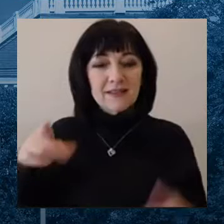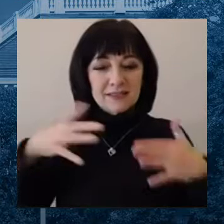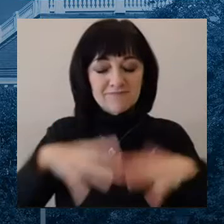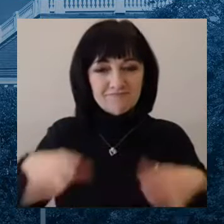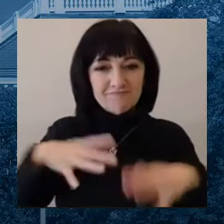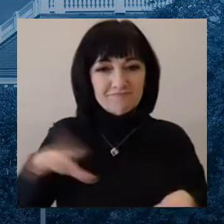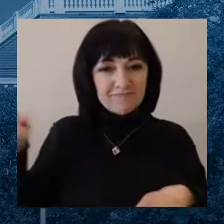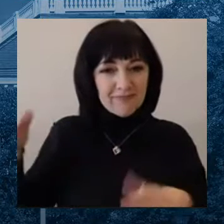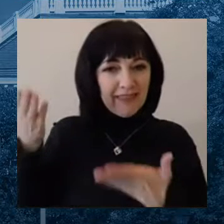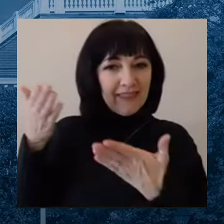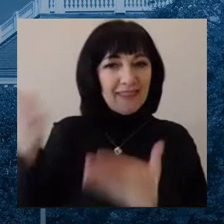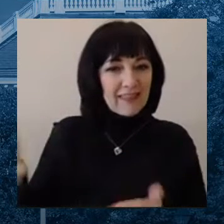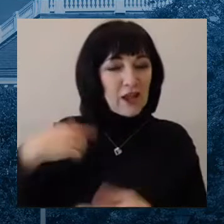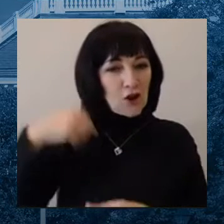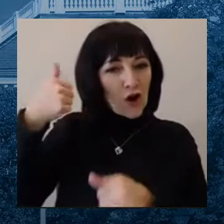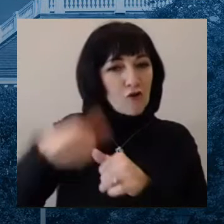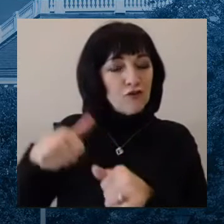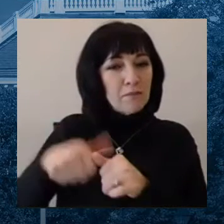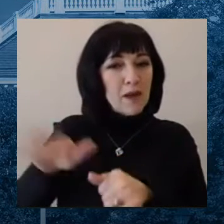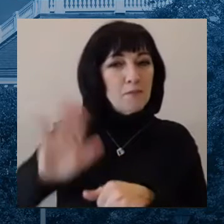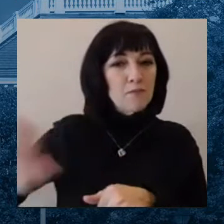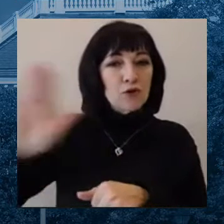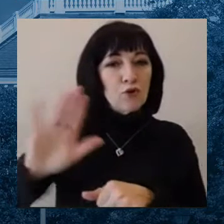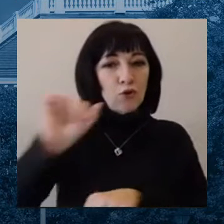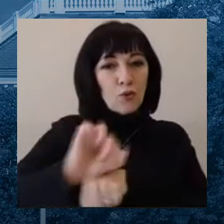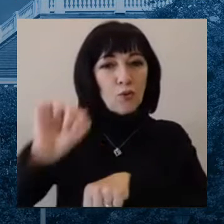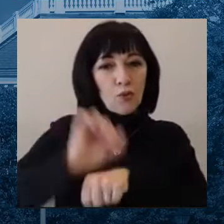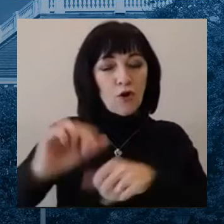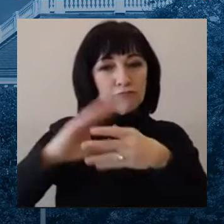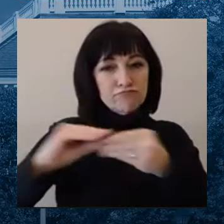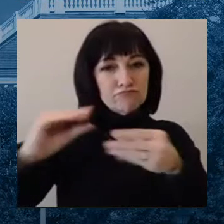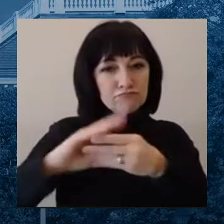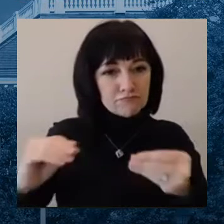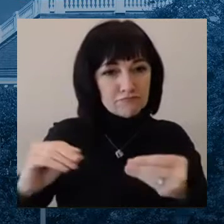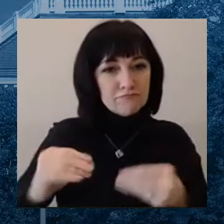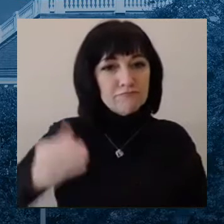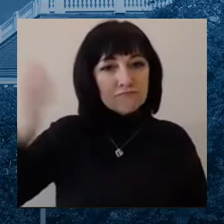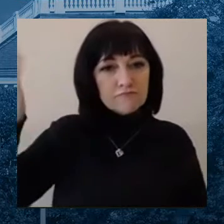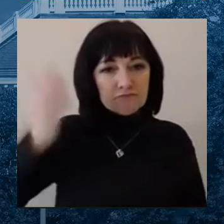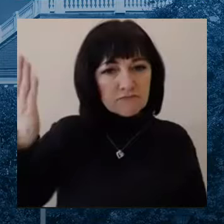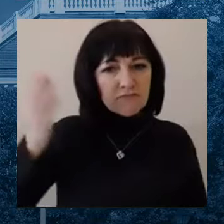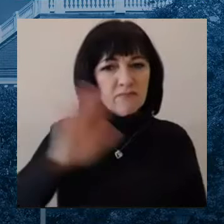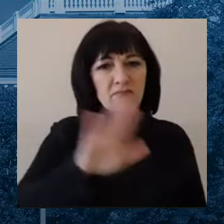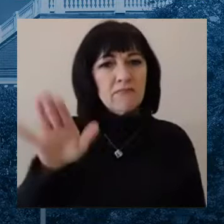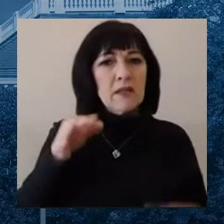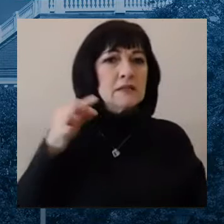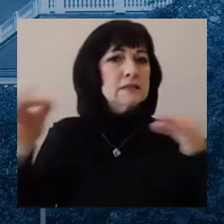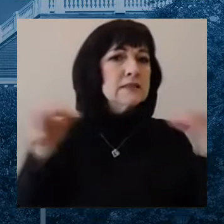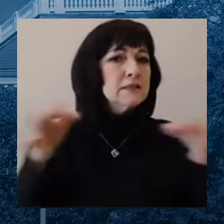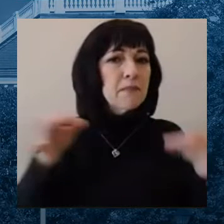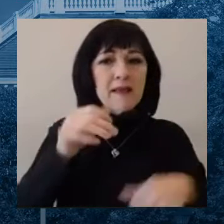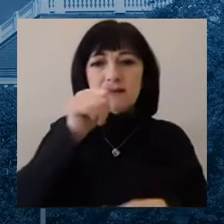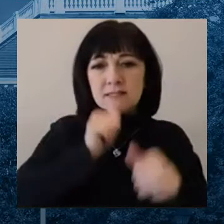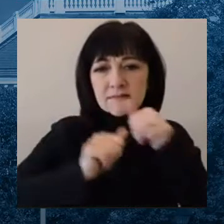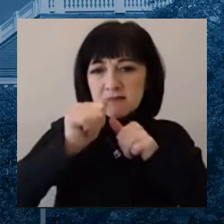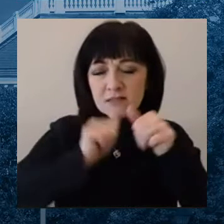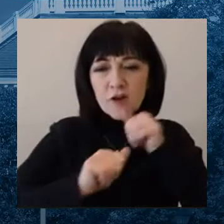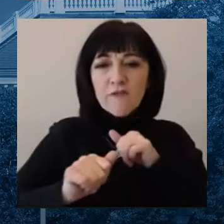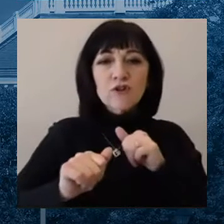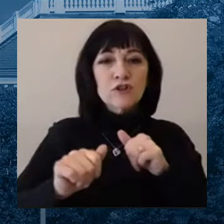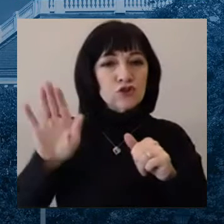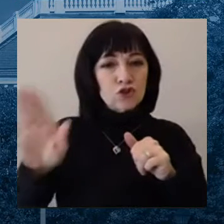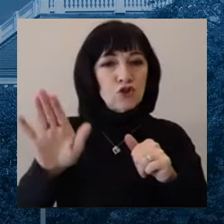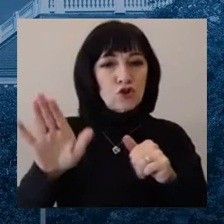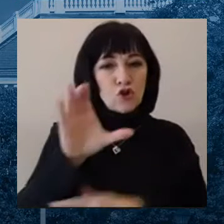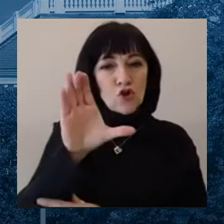presence, and we heard quite a bit about their work for suffrage and civil rights here in